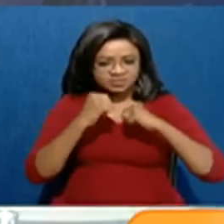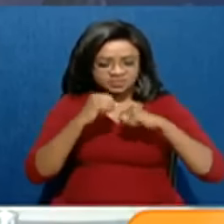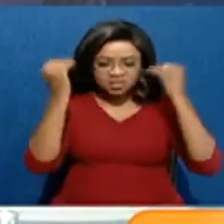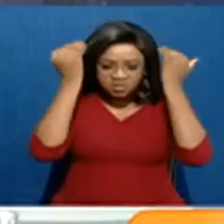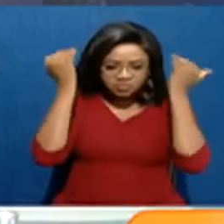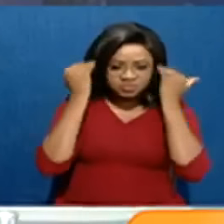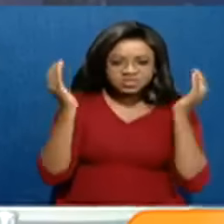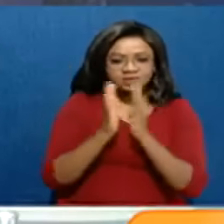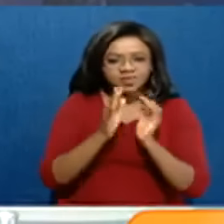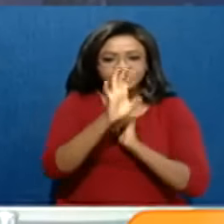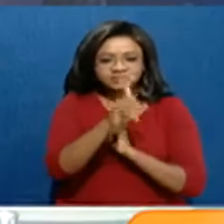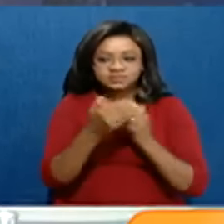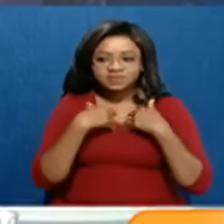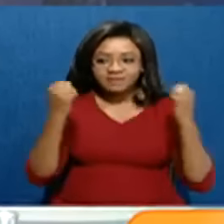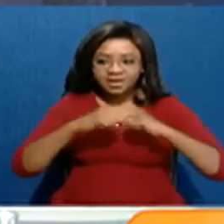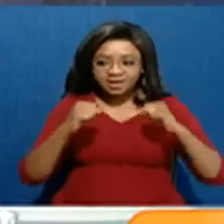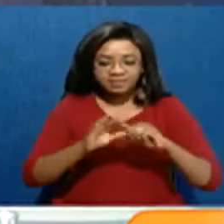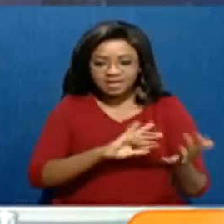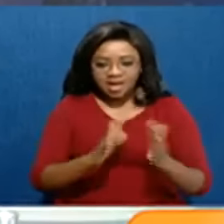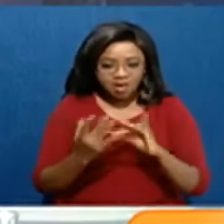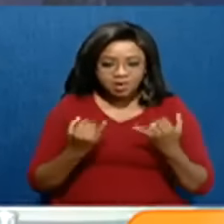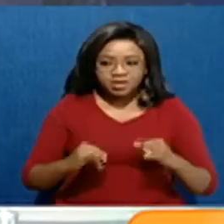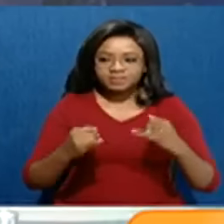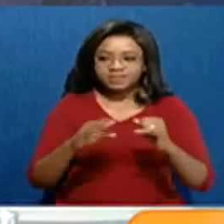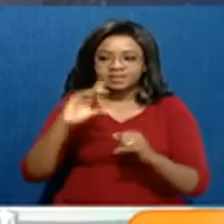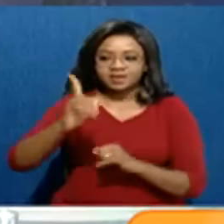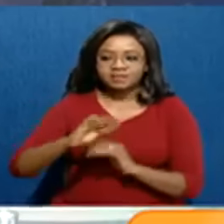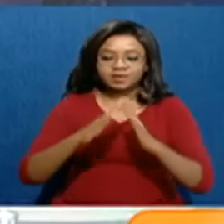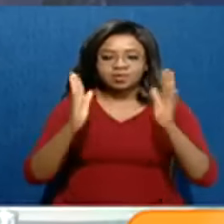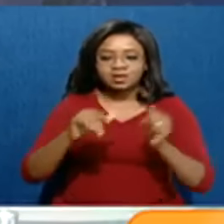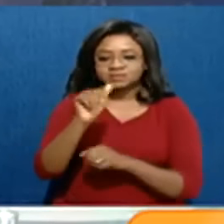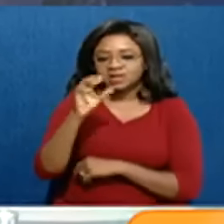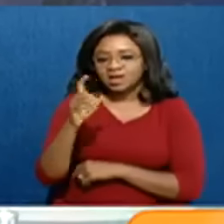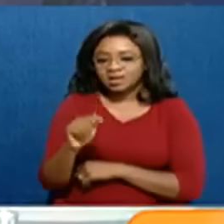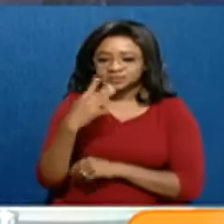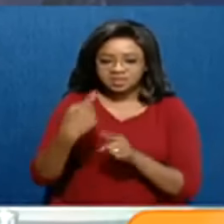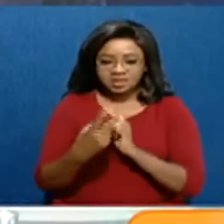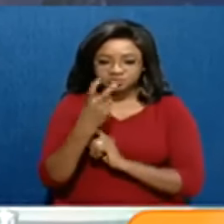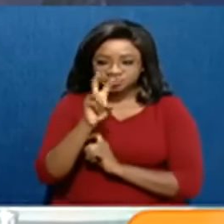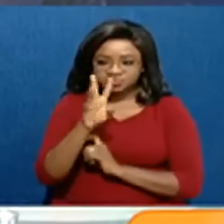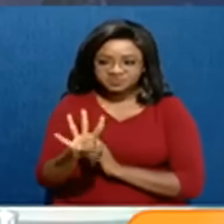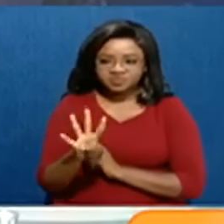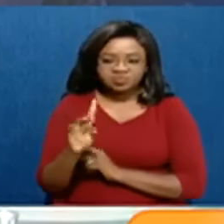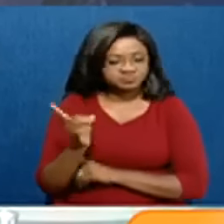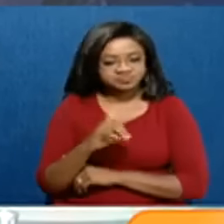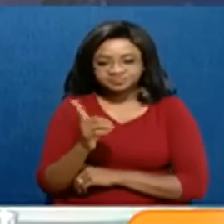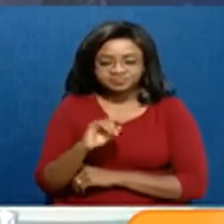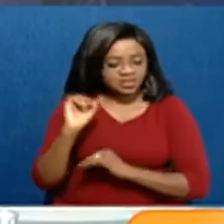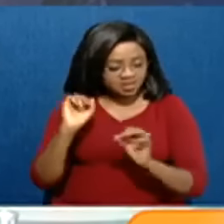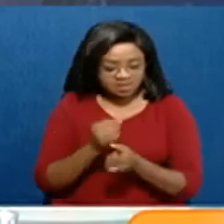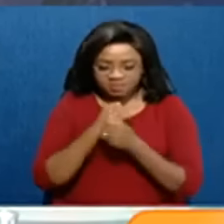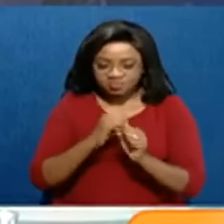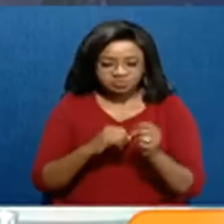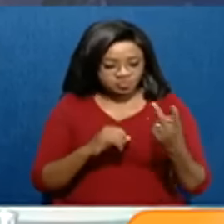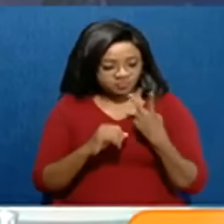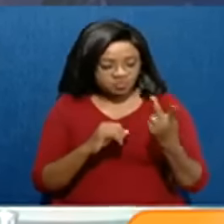judiciary over the enactment and implementation of the Affordable Housing Act of 2024. CJ Koome says it is not possible for the two